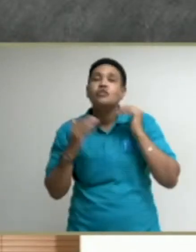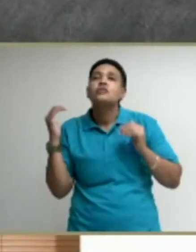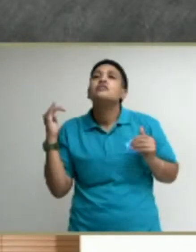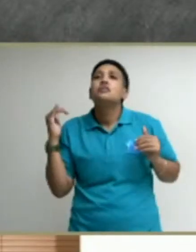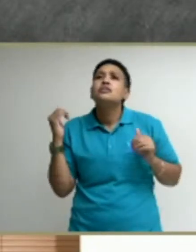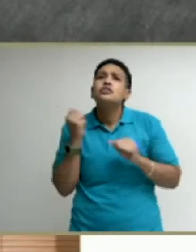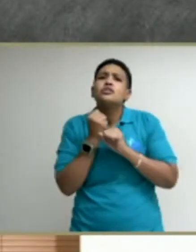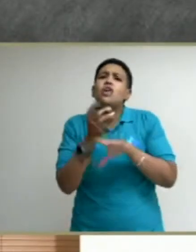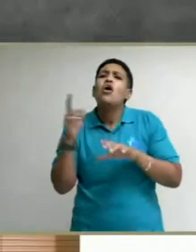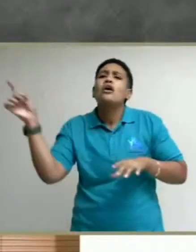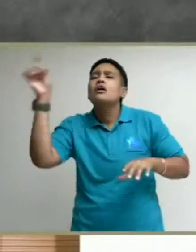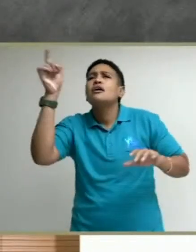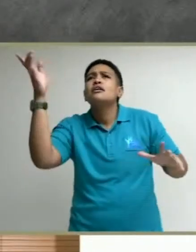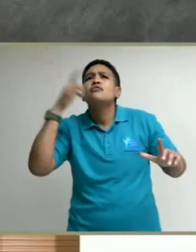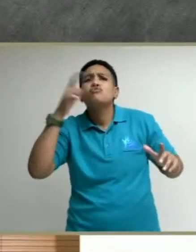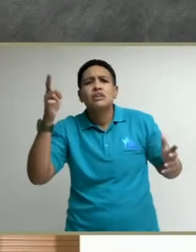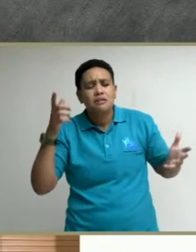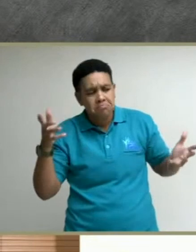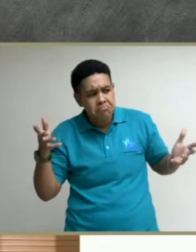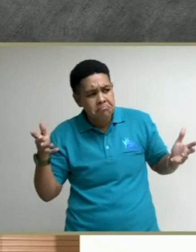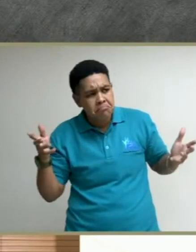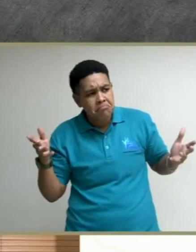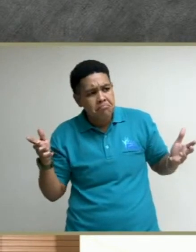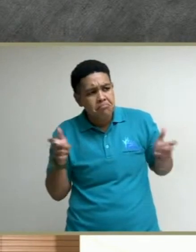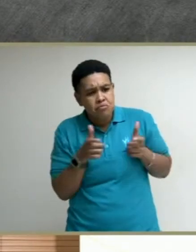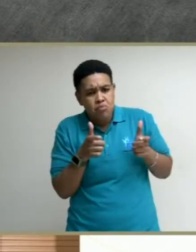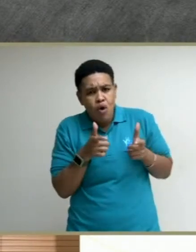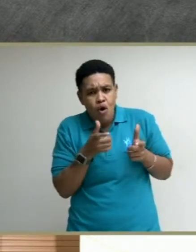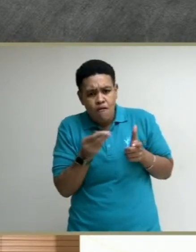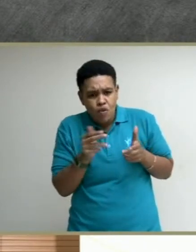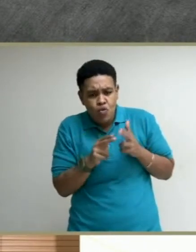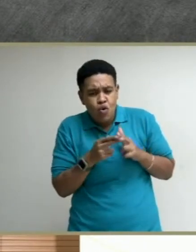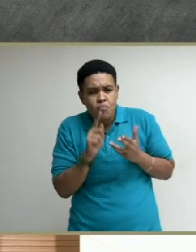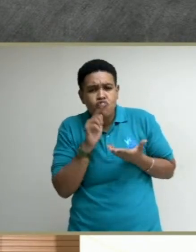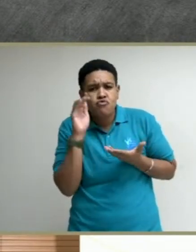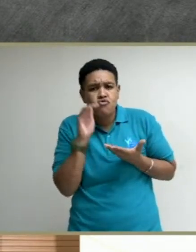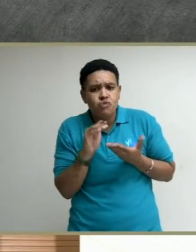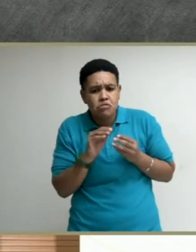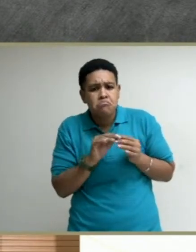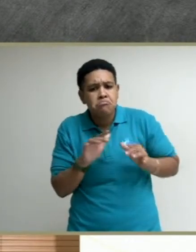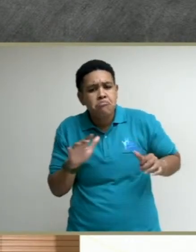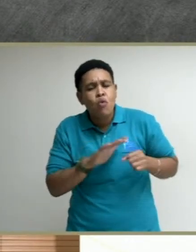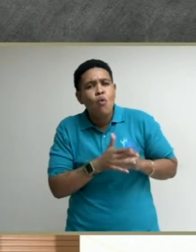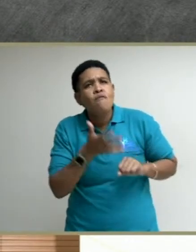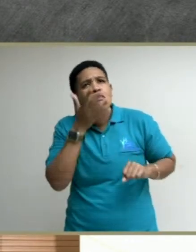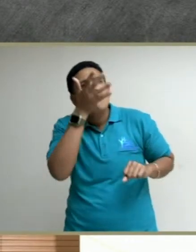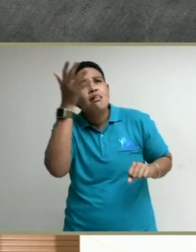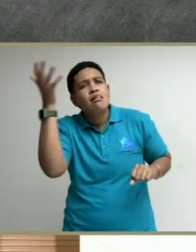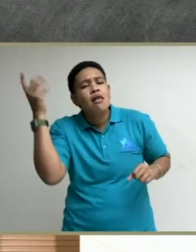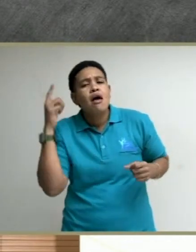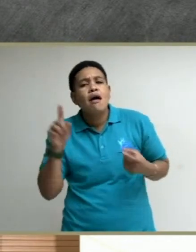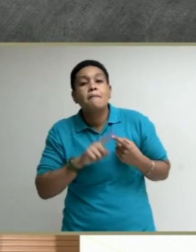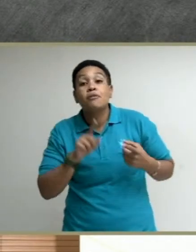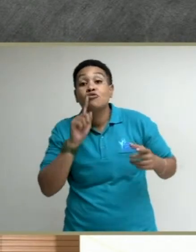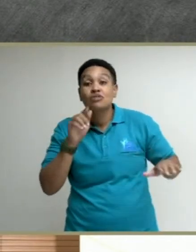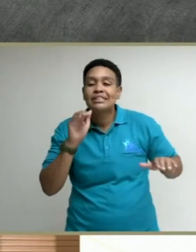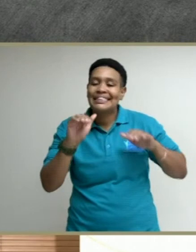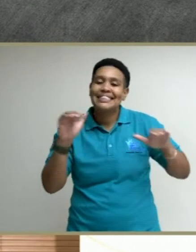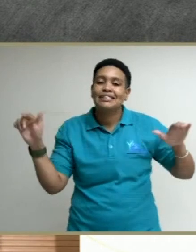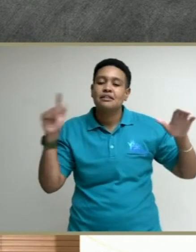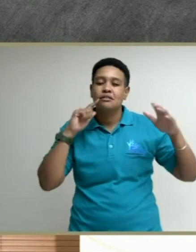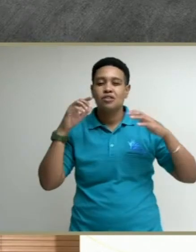them to have smaller numbers, decreasing numbers, and also prompting release